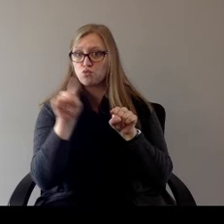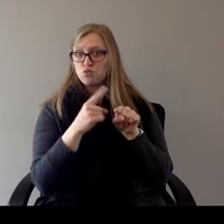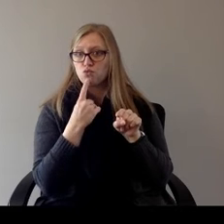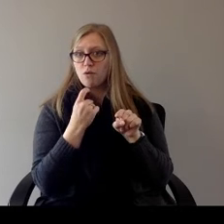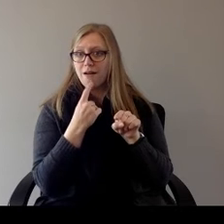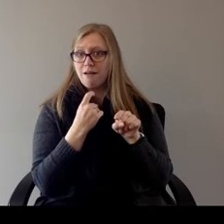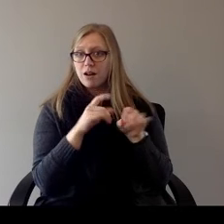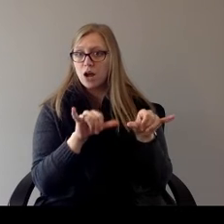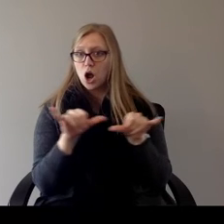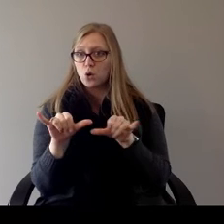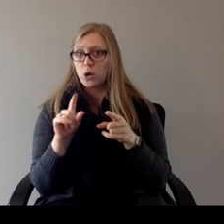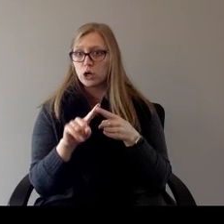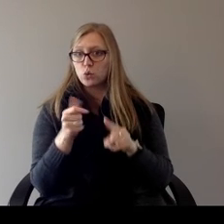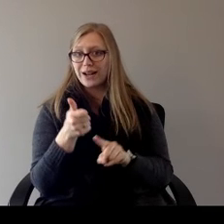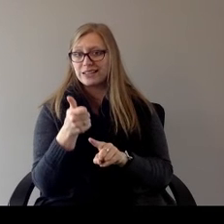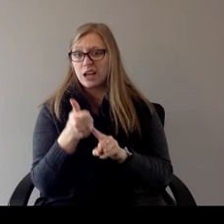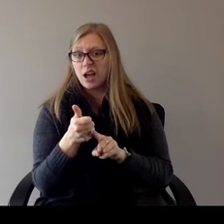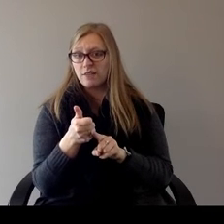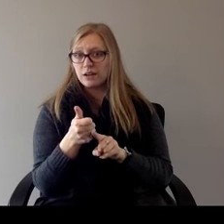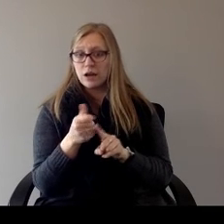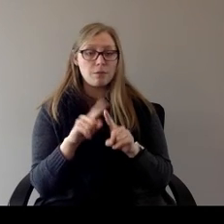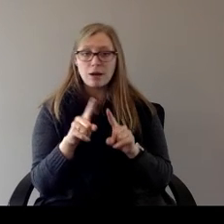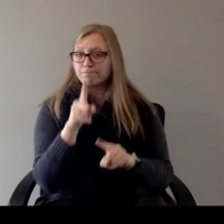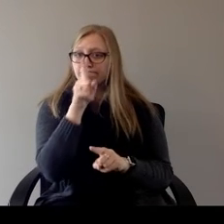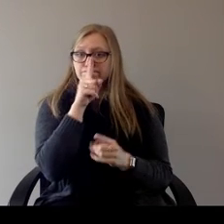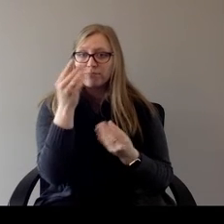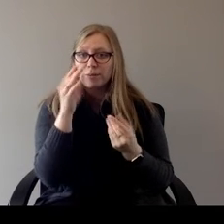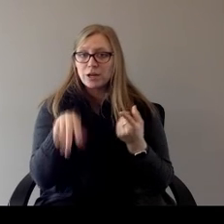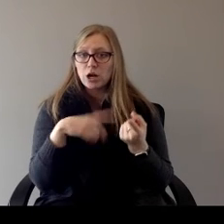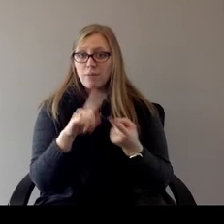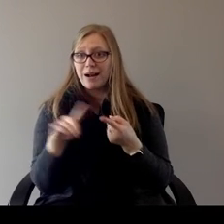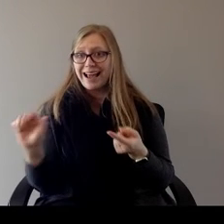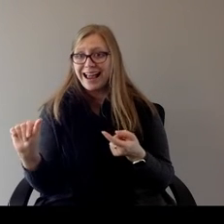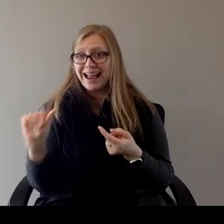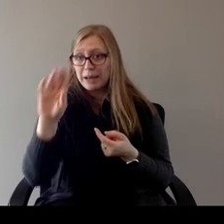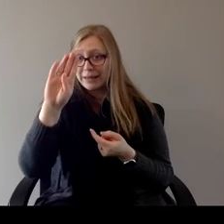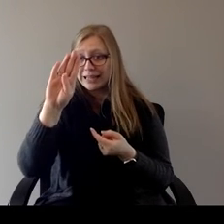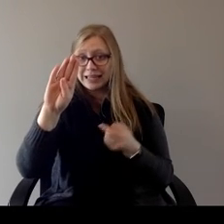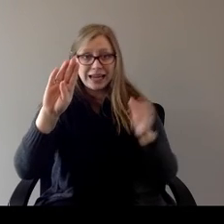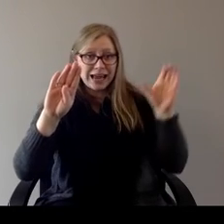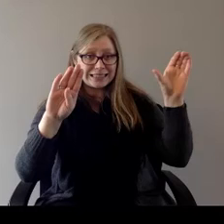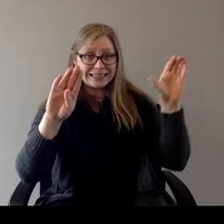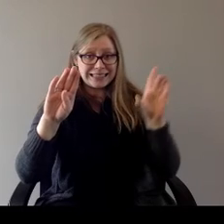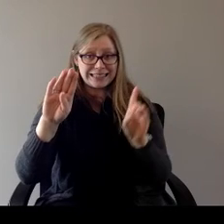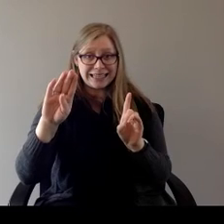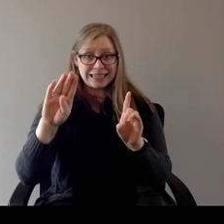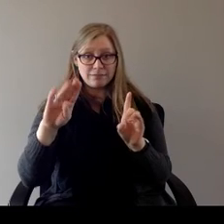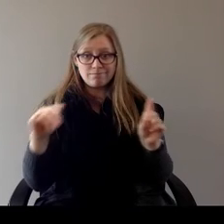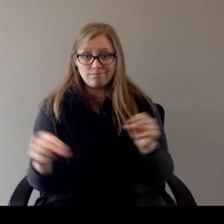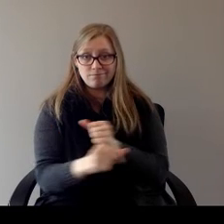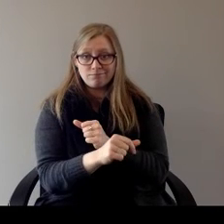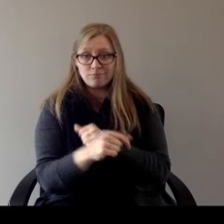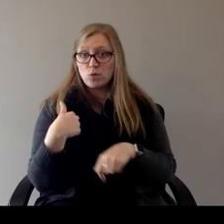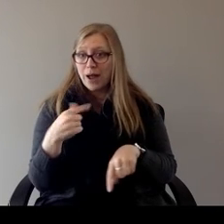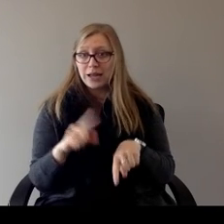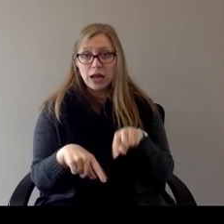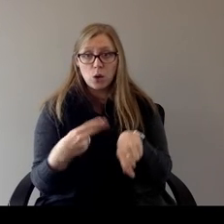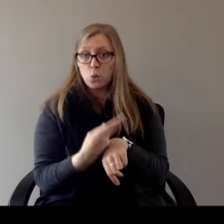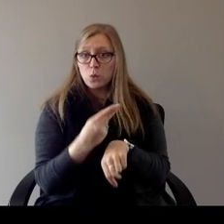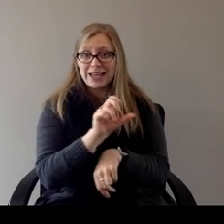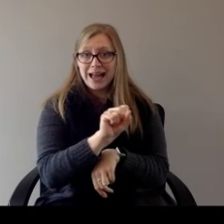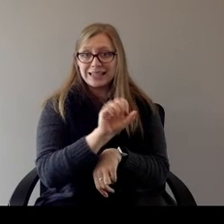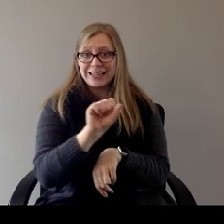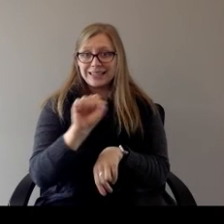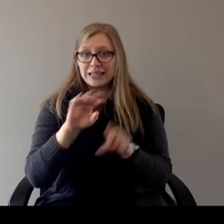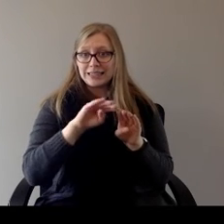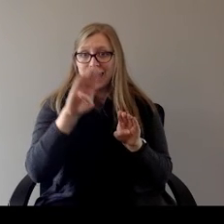not have any information though about AB and CD, so I am not going to be able to use the side, side, side theorem,